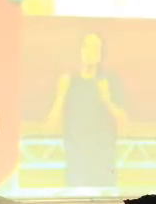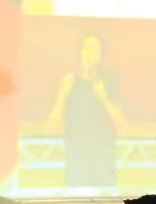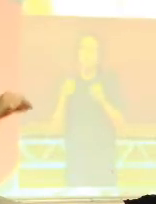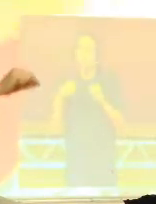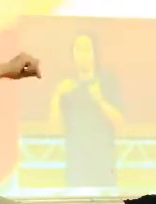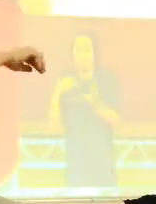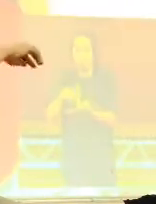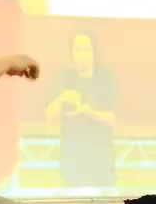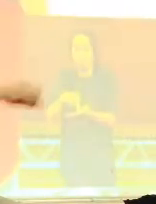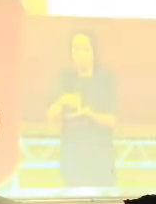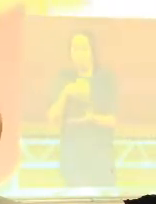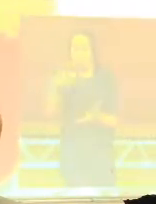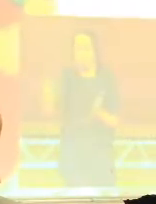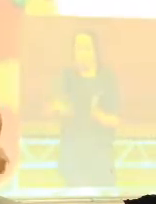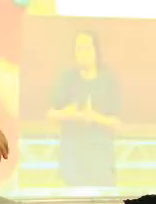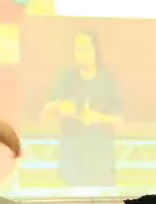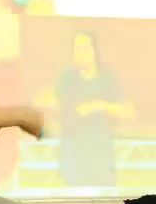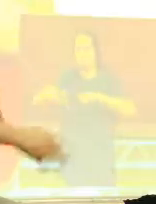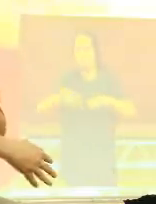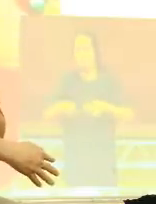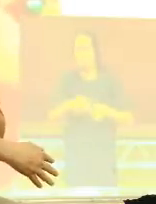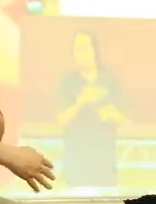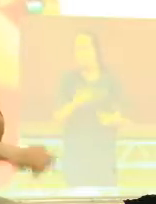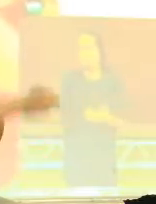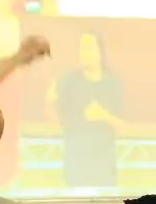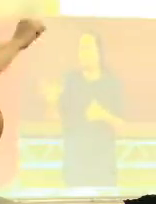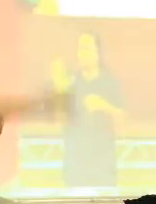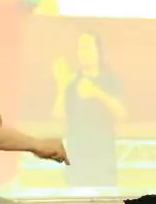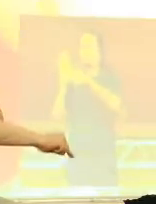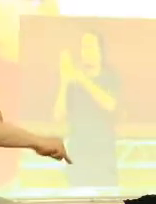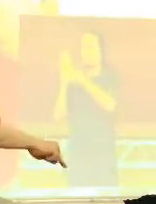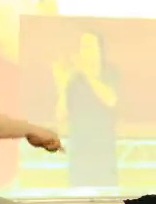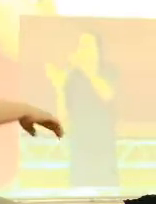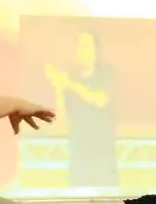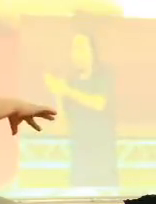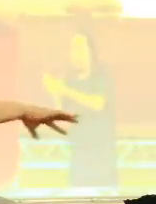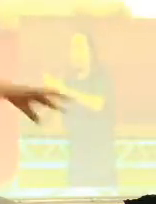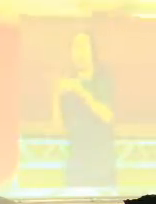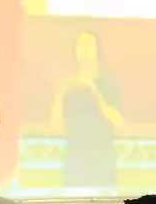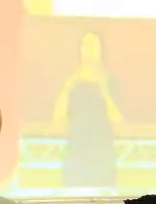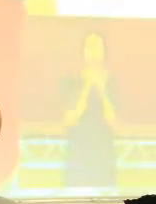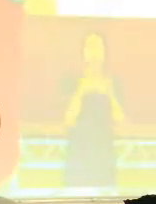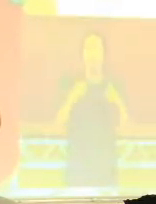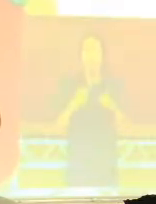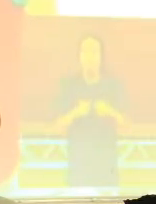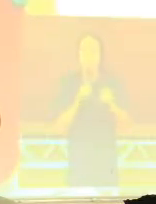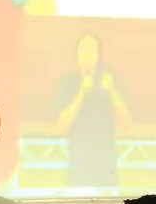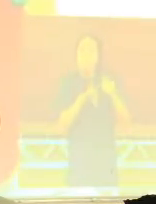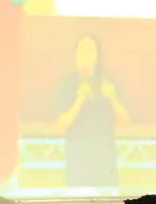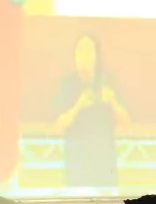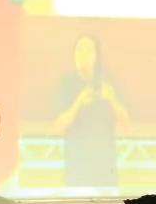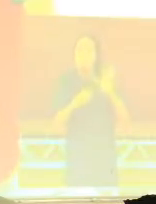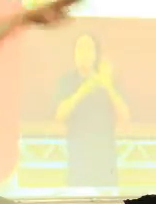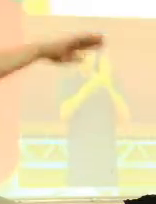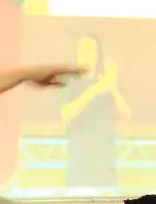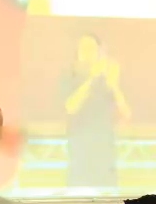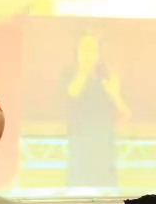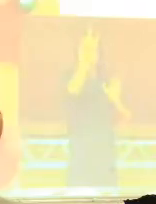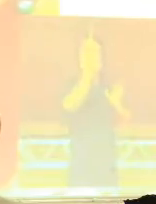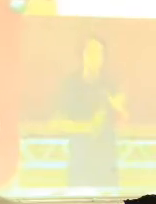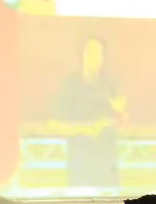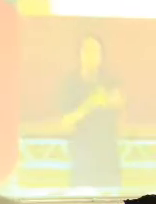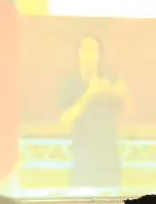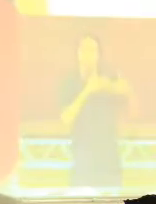the schools have to teach free software because that's the way they can pressure the rest of society to switch